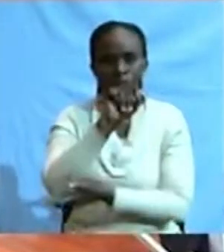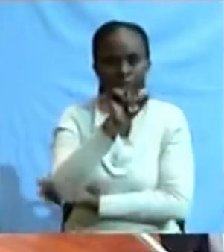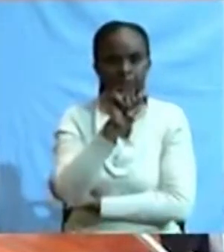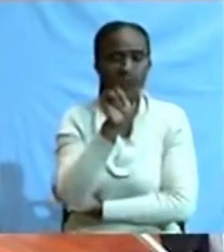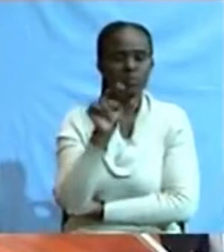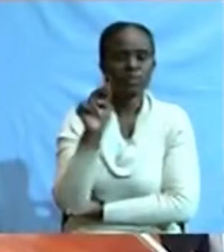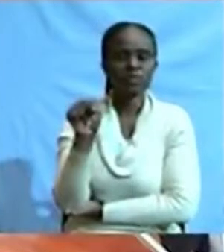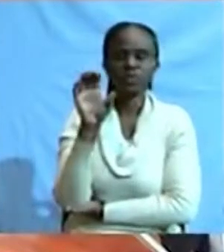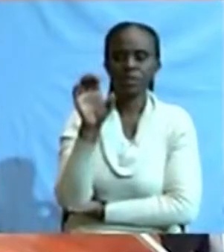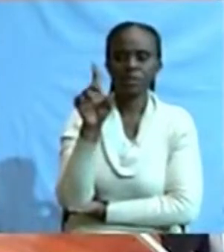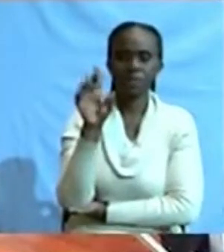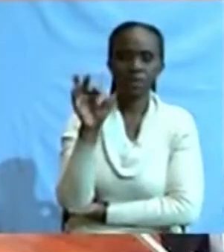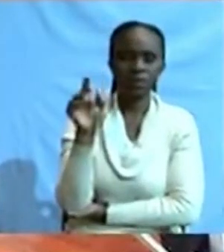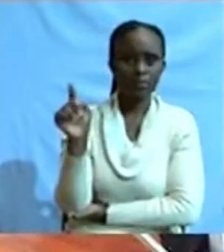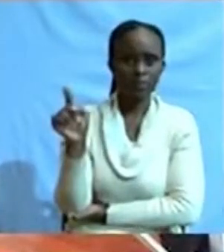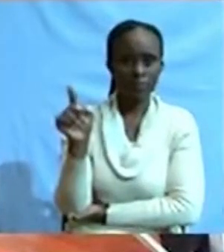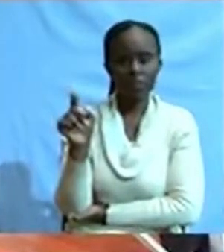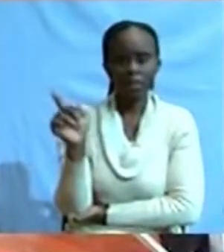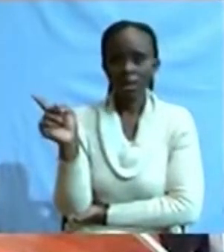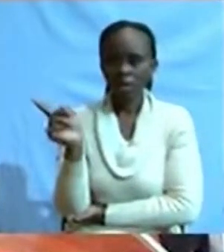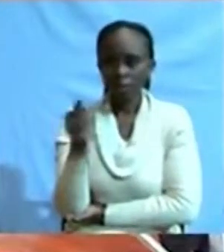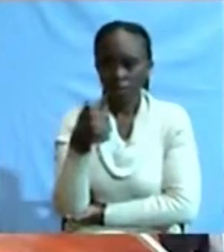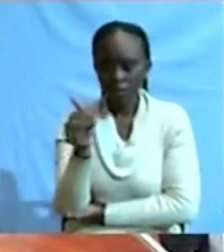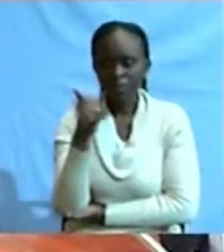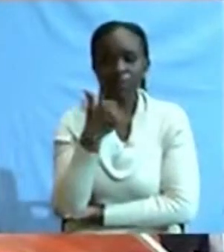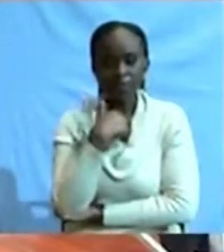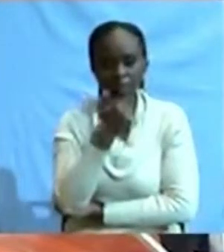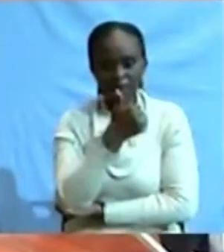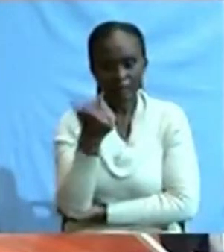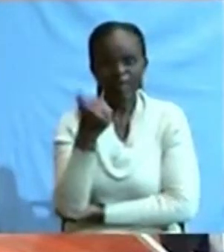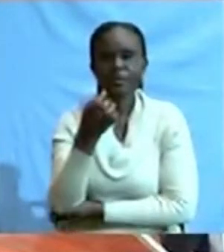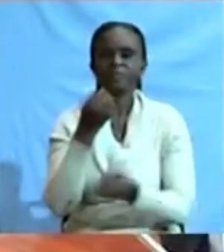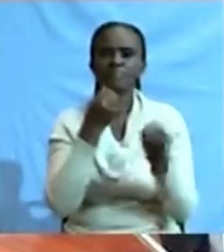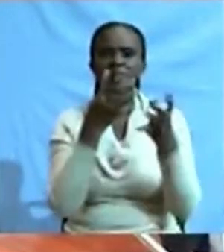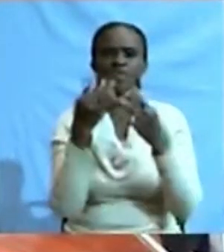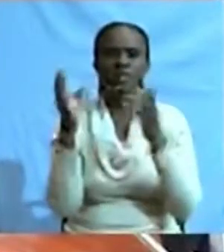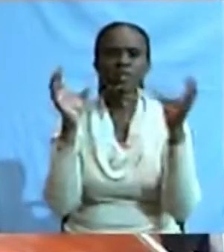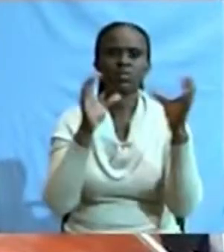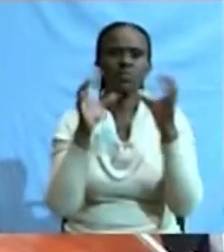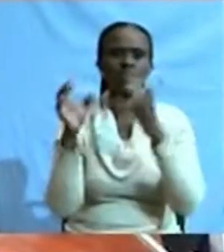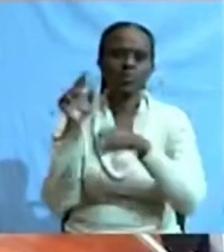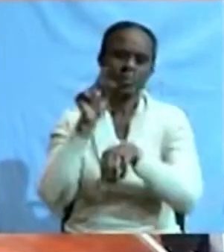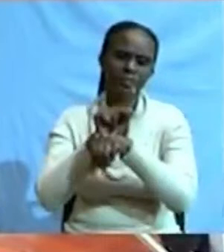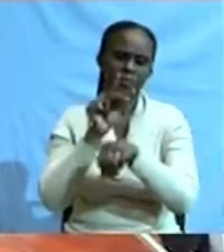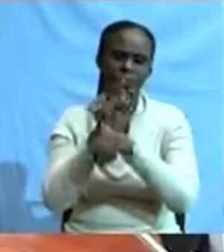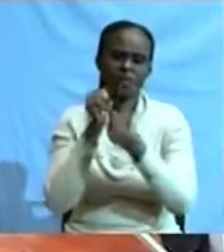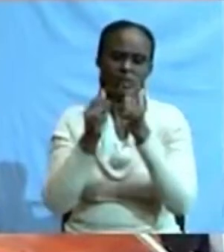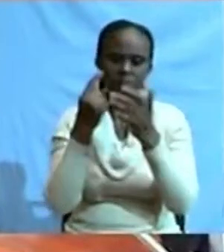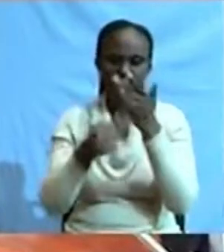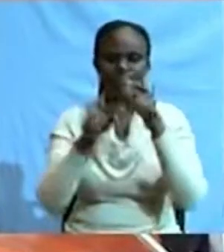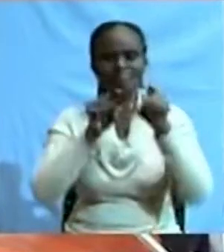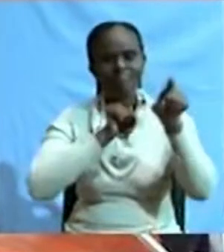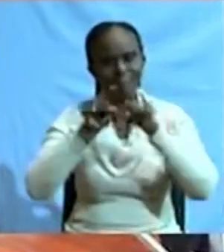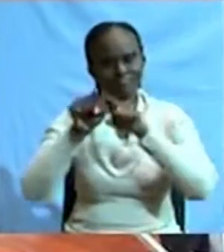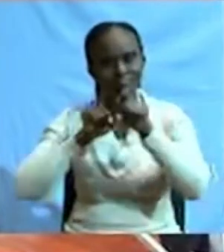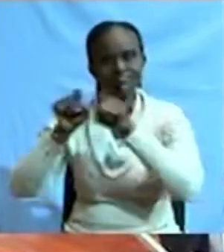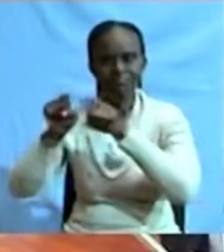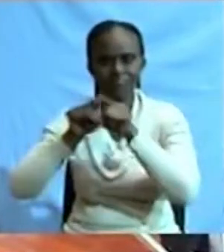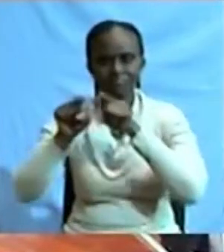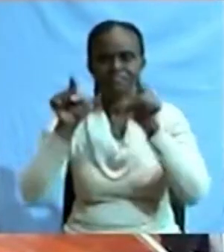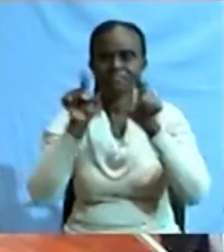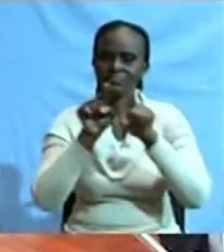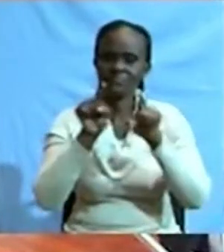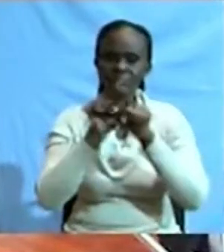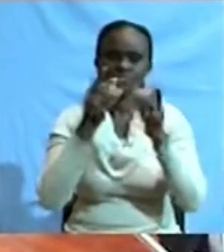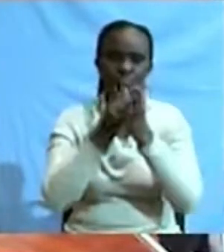2022 CDF allocations, as there were a number of other incomplete community projects that were competing for the same funds